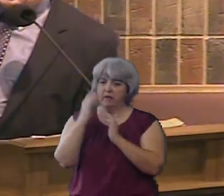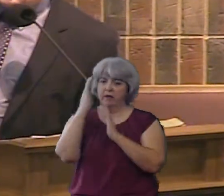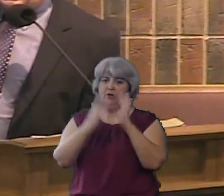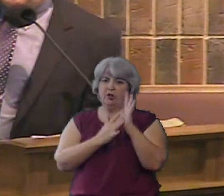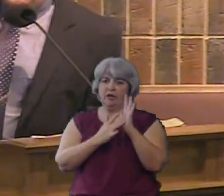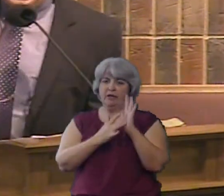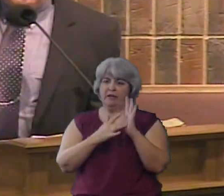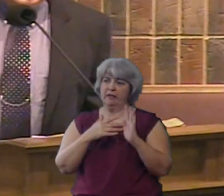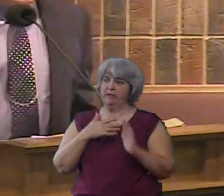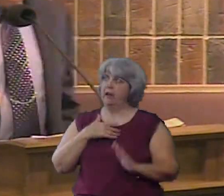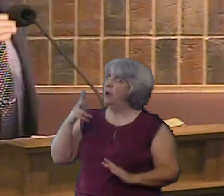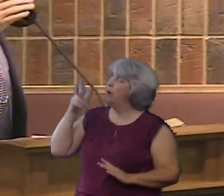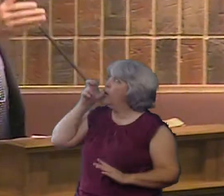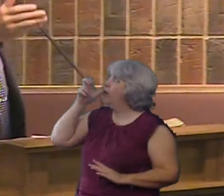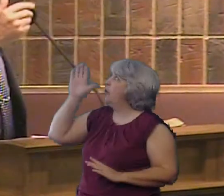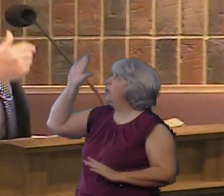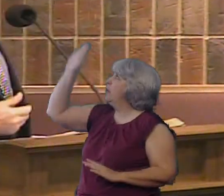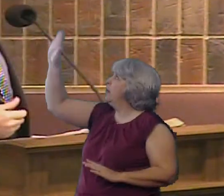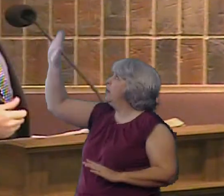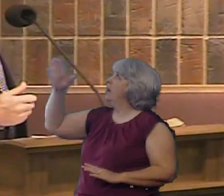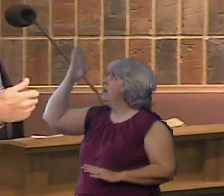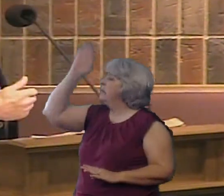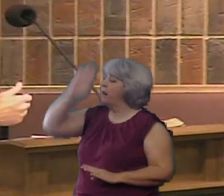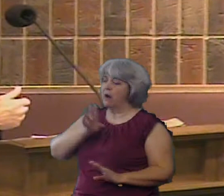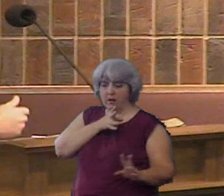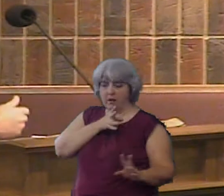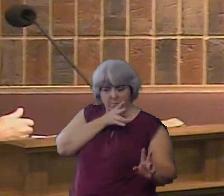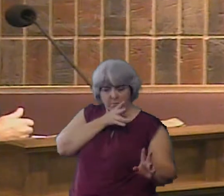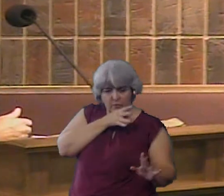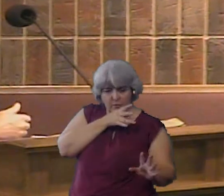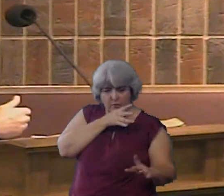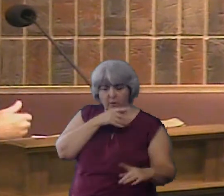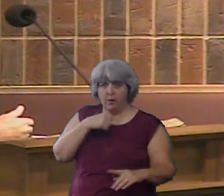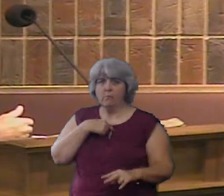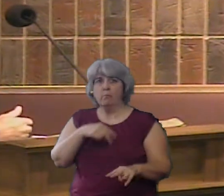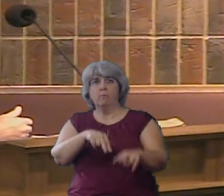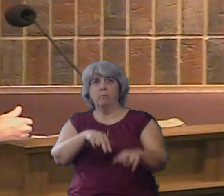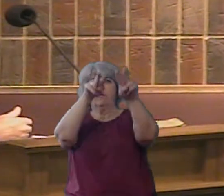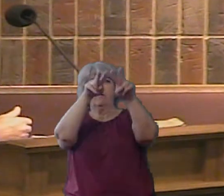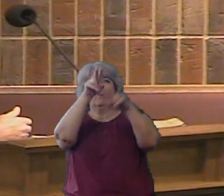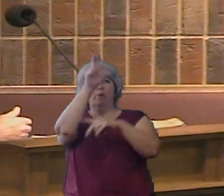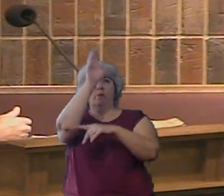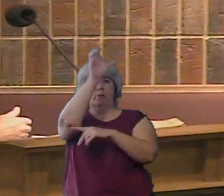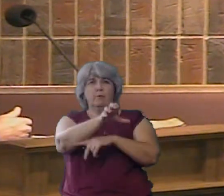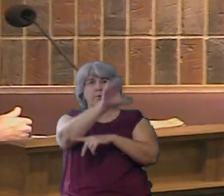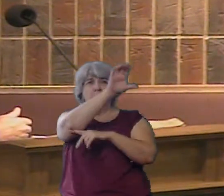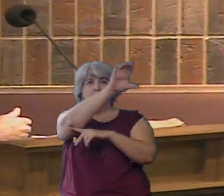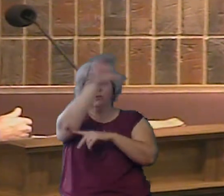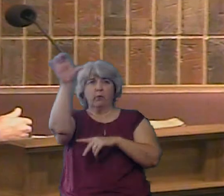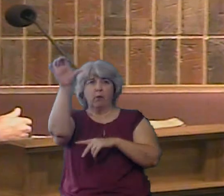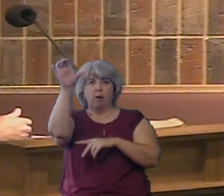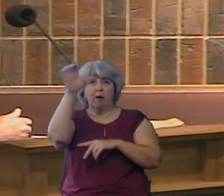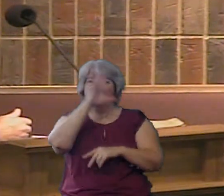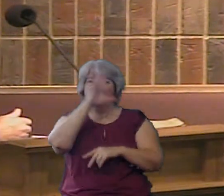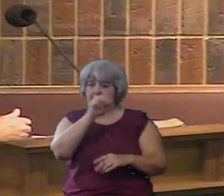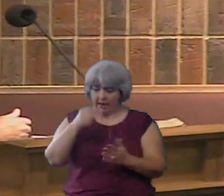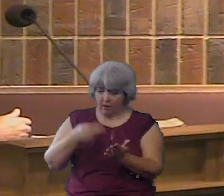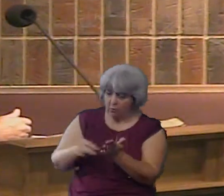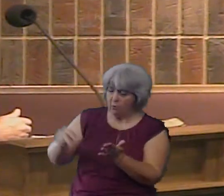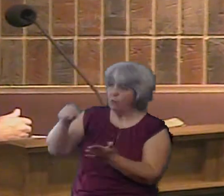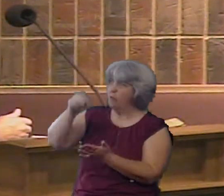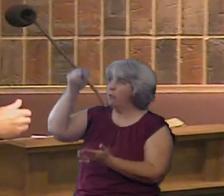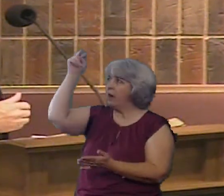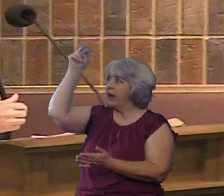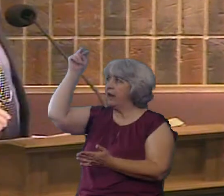God speak from heaven. We saw Him as He was crucified and were with Him in the resurrection." Peter, who would make